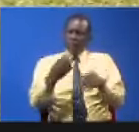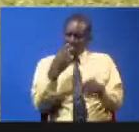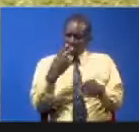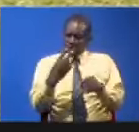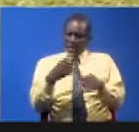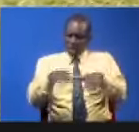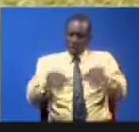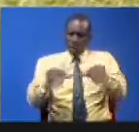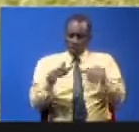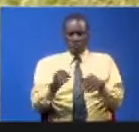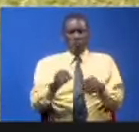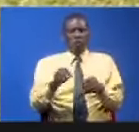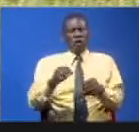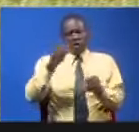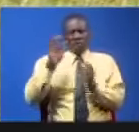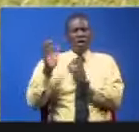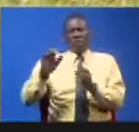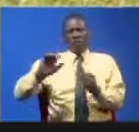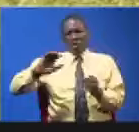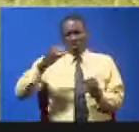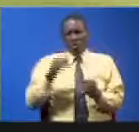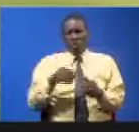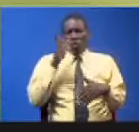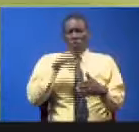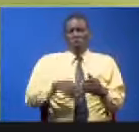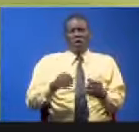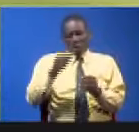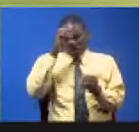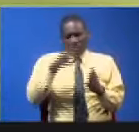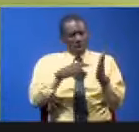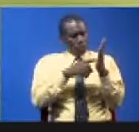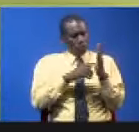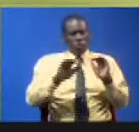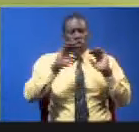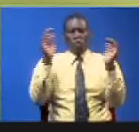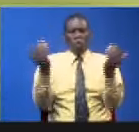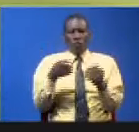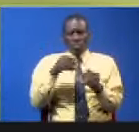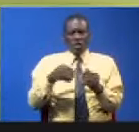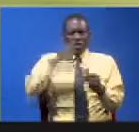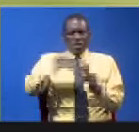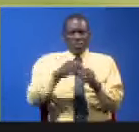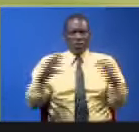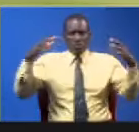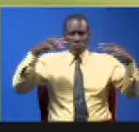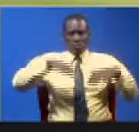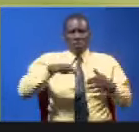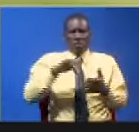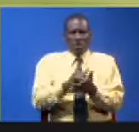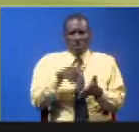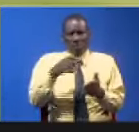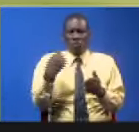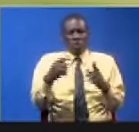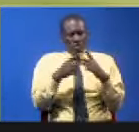Excellency Governor Gideon Mungaro. What he has shown the world from this investment conference is that this is just but the